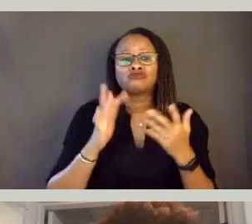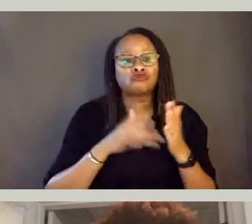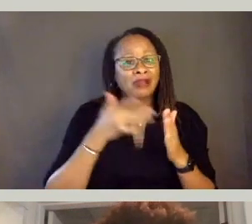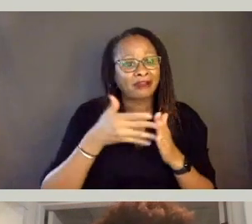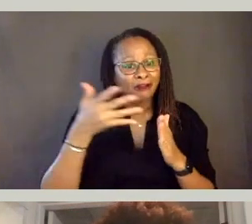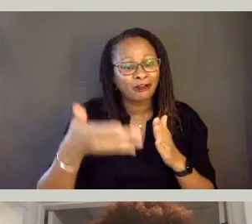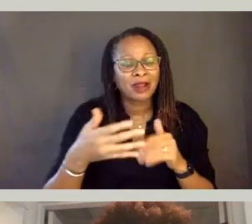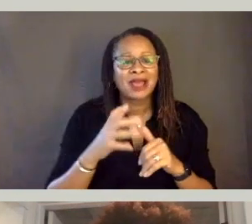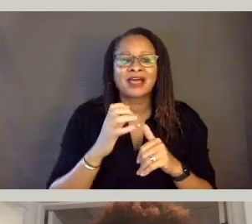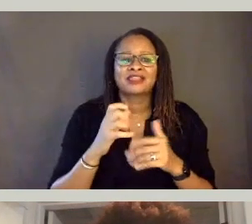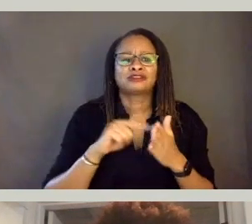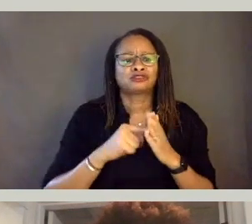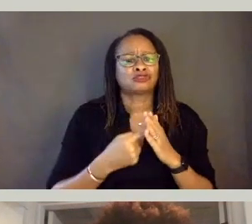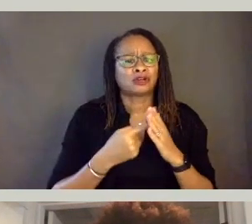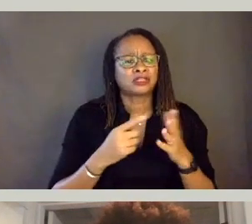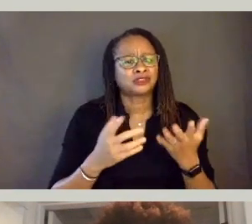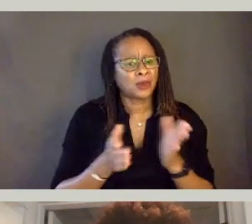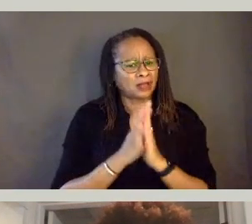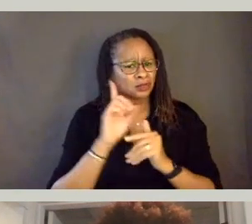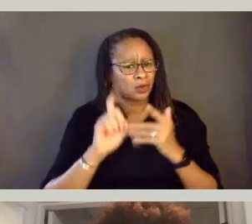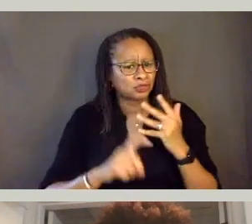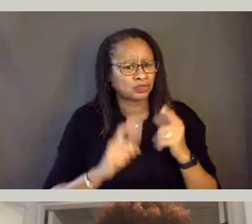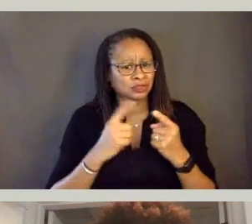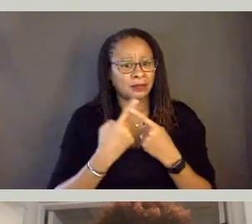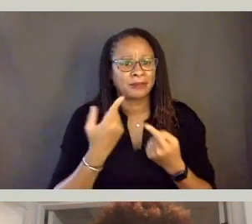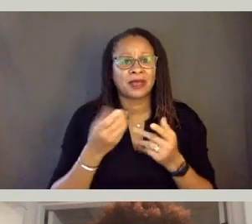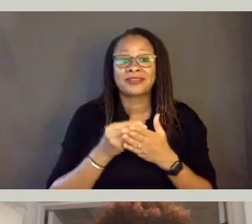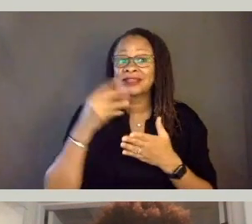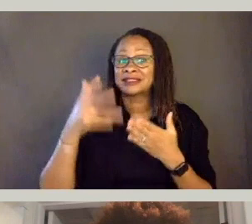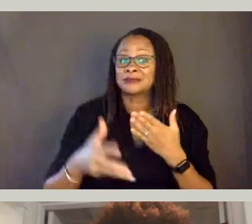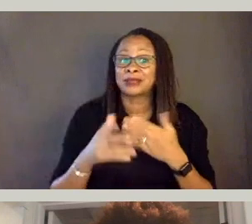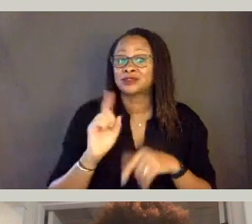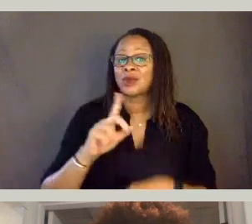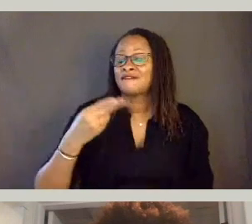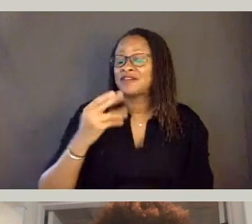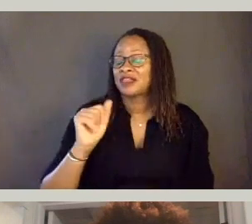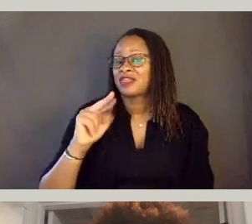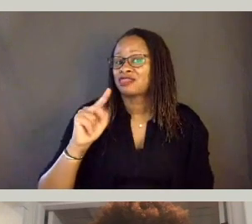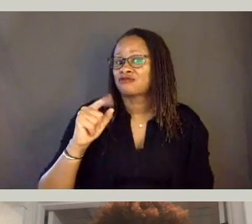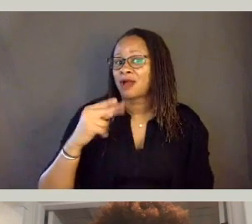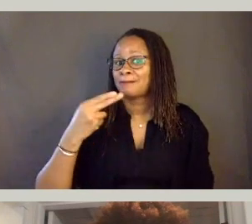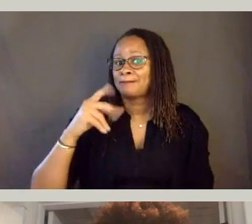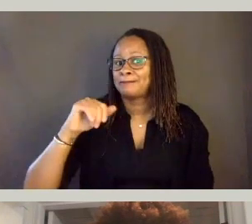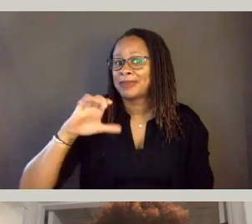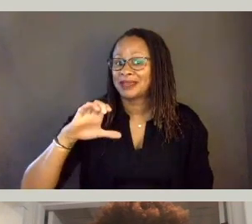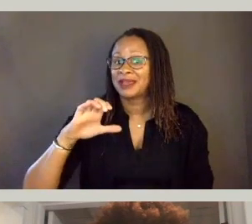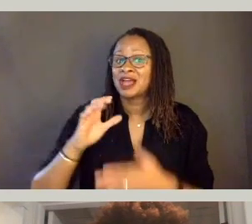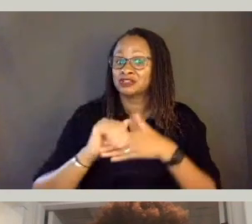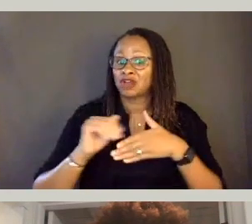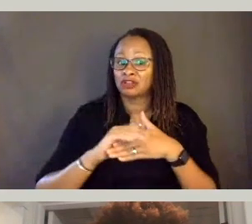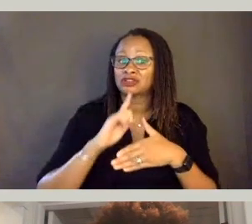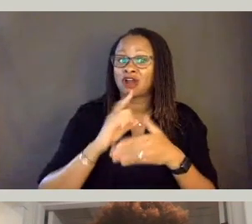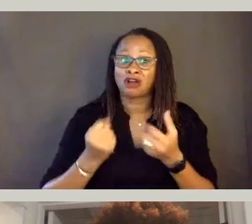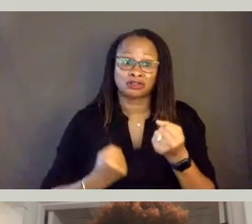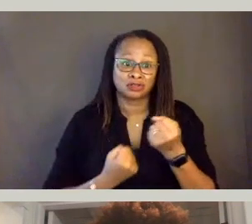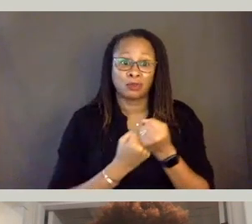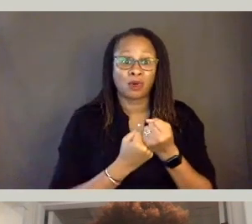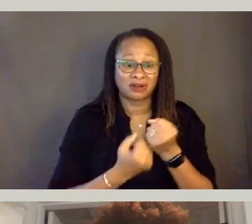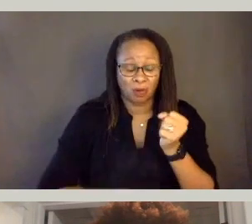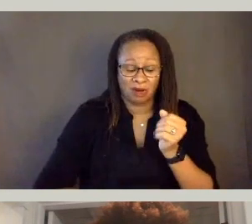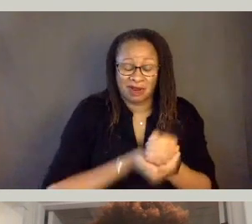they're raising questions about the extent to which philanthropic dollars are subsidizing